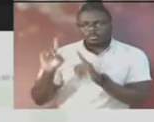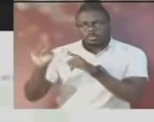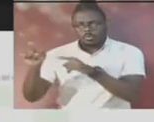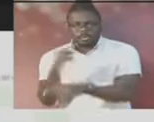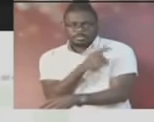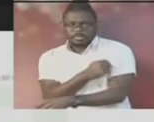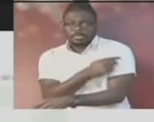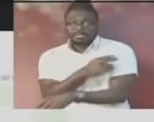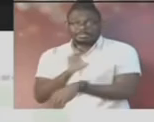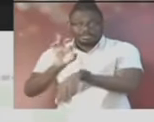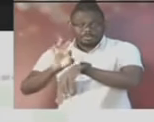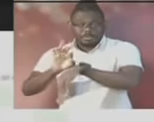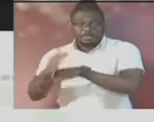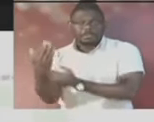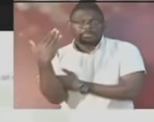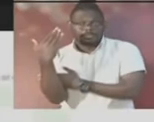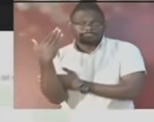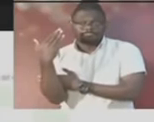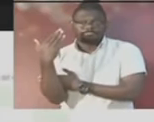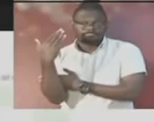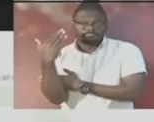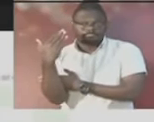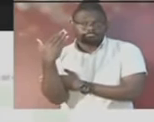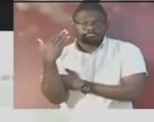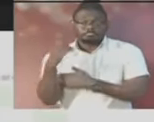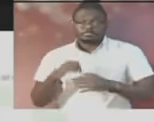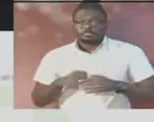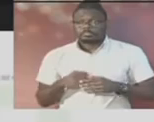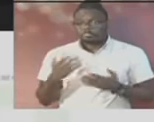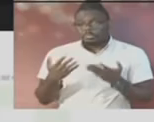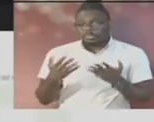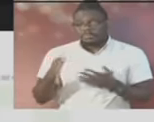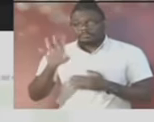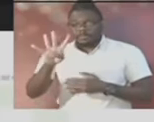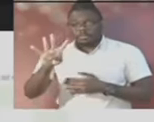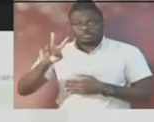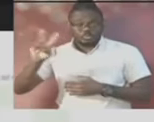this morning for approximately 42 patients.